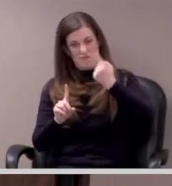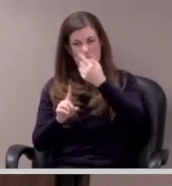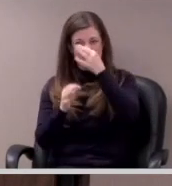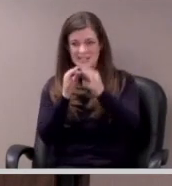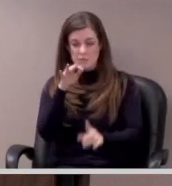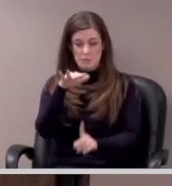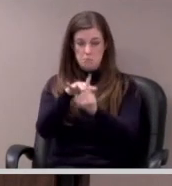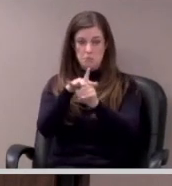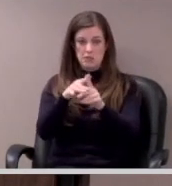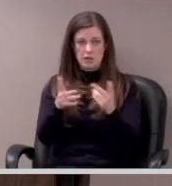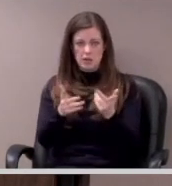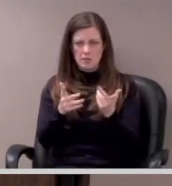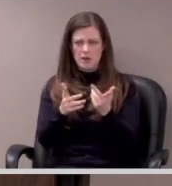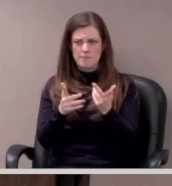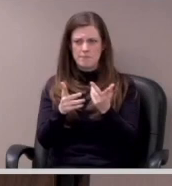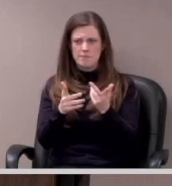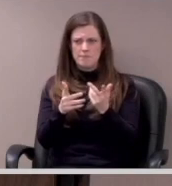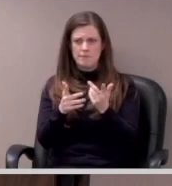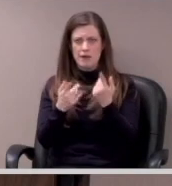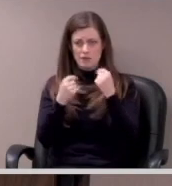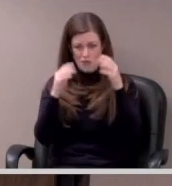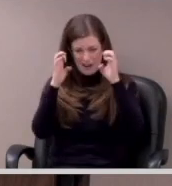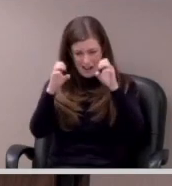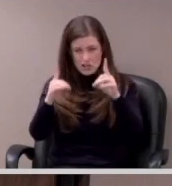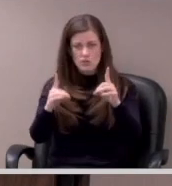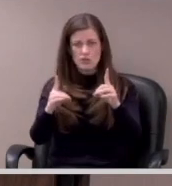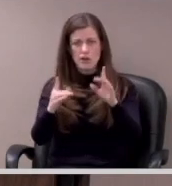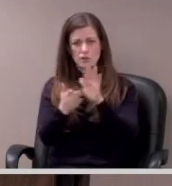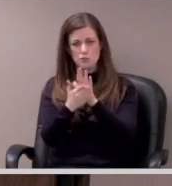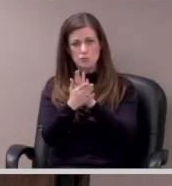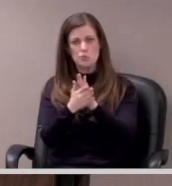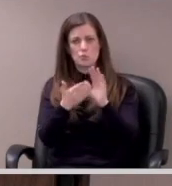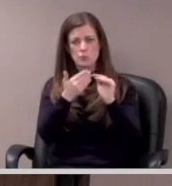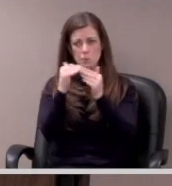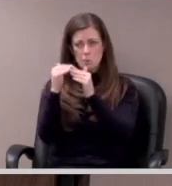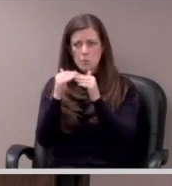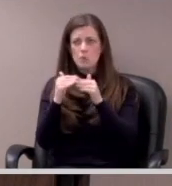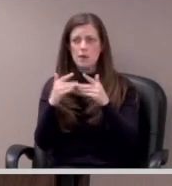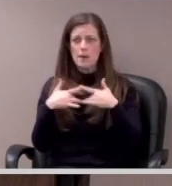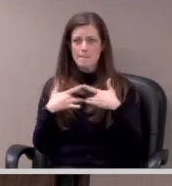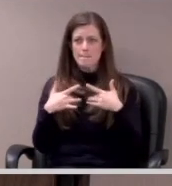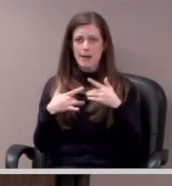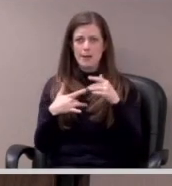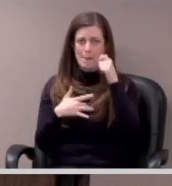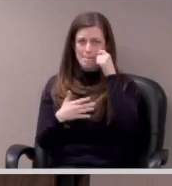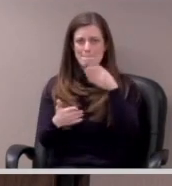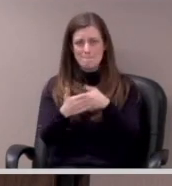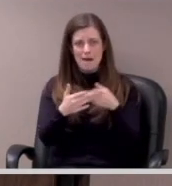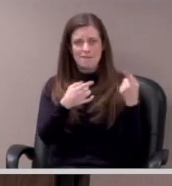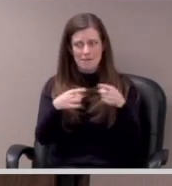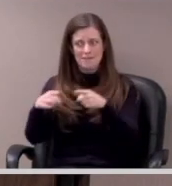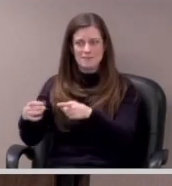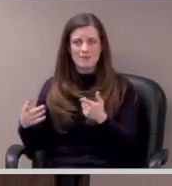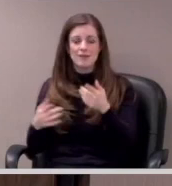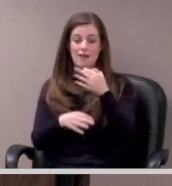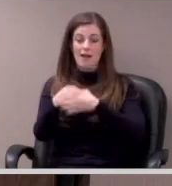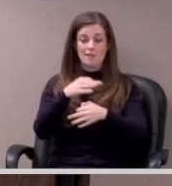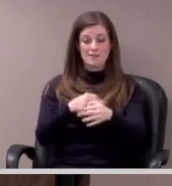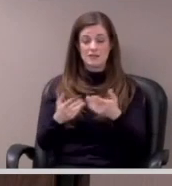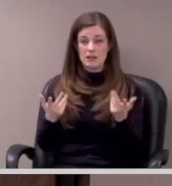bringing up and trying to educate her school community about bias that exists. And instead